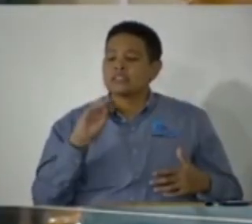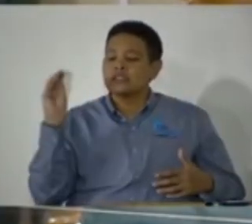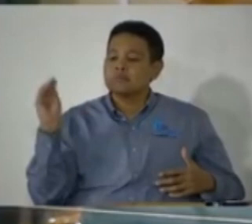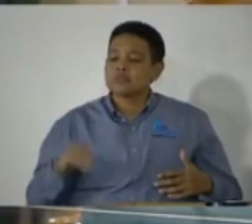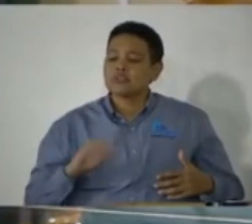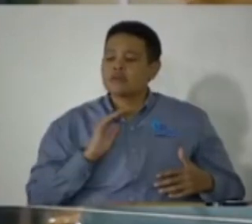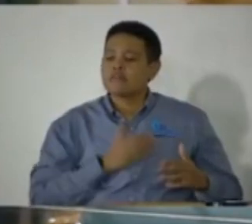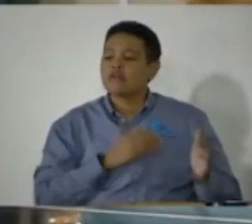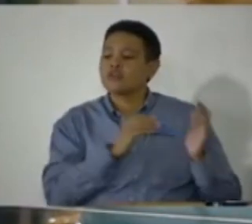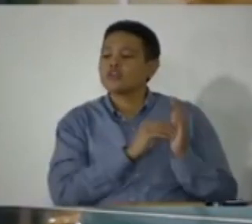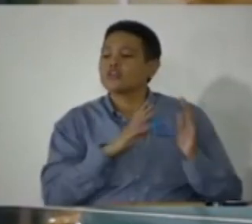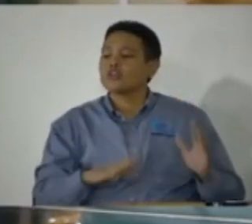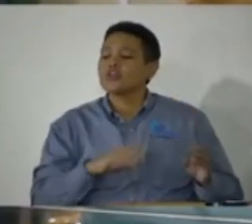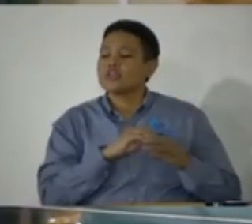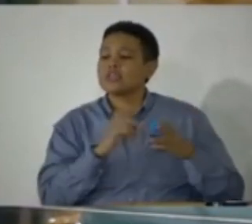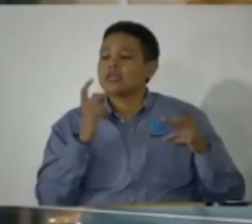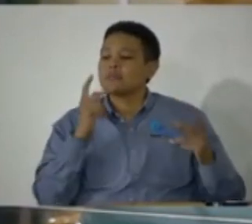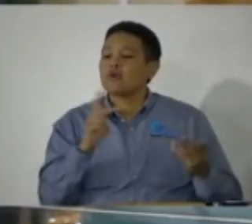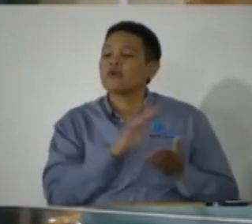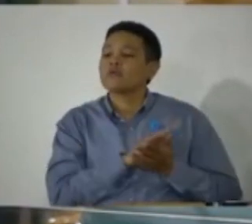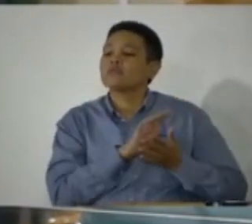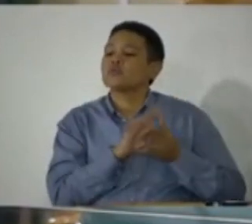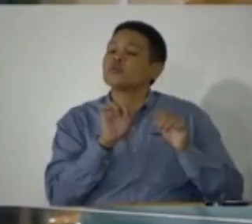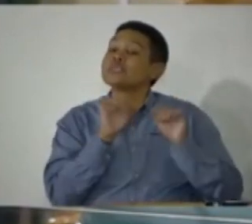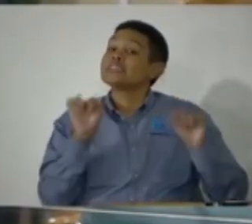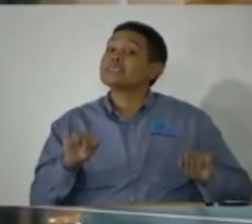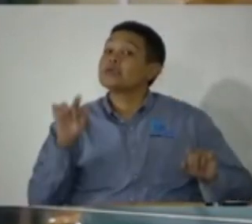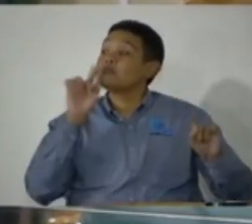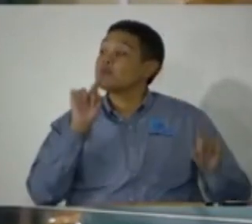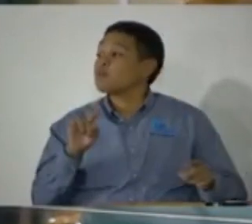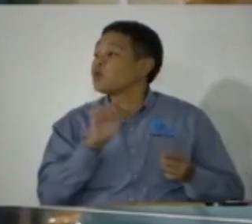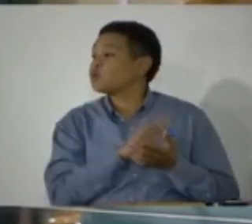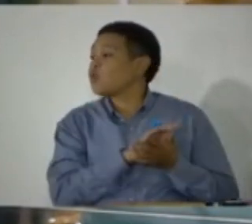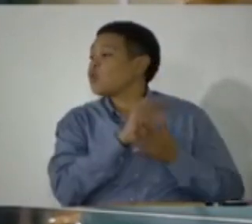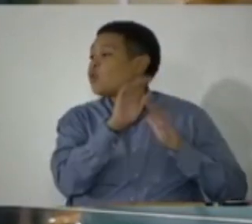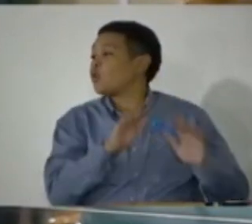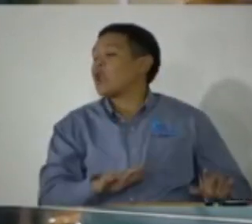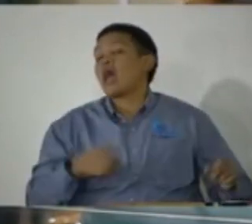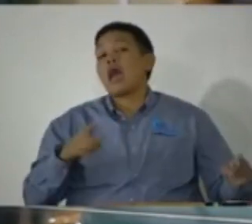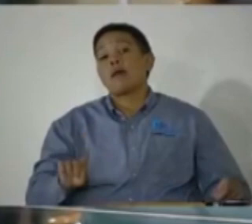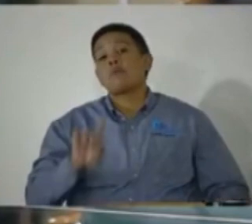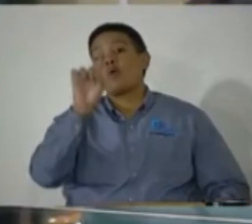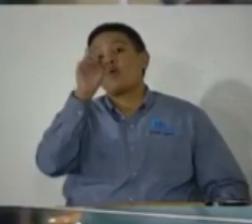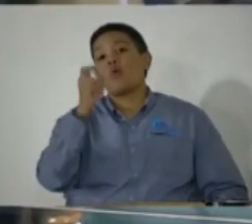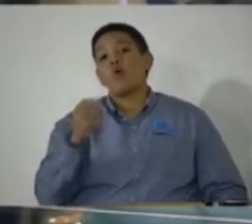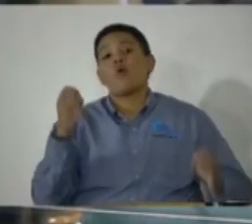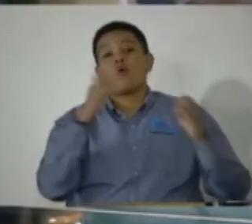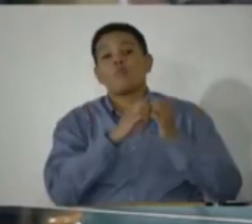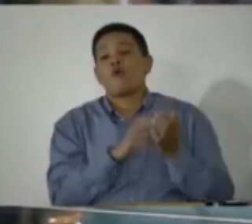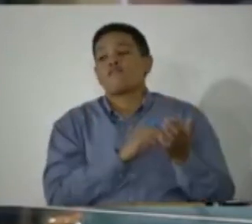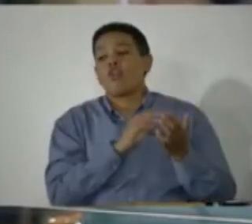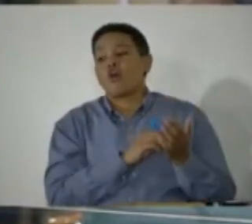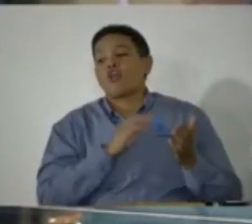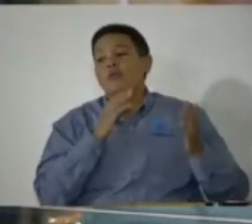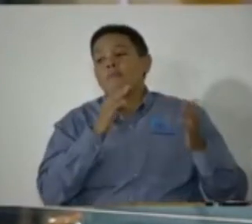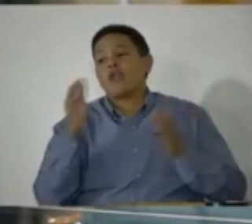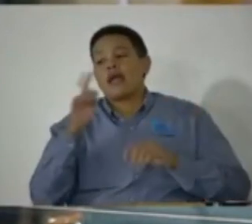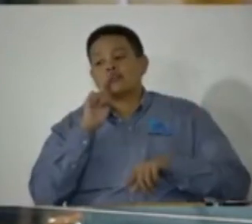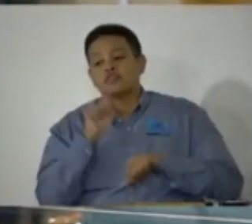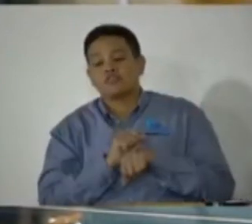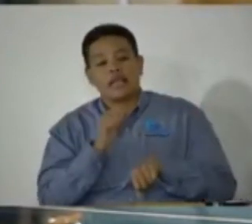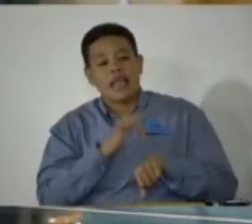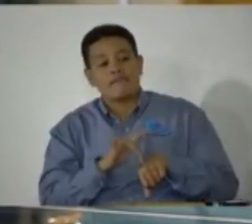of students in the public school system reported to school via one or more of the learning modalities